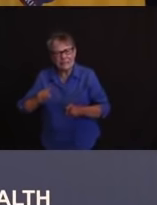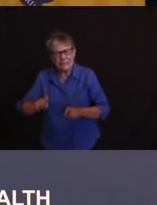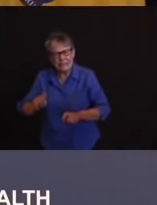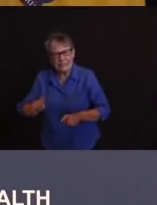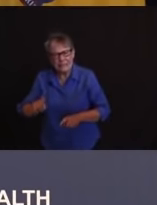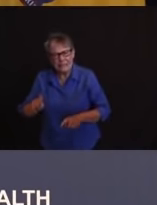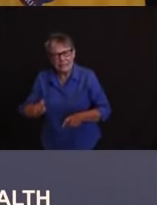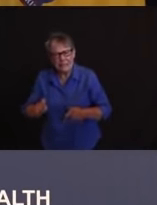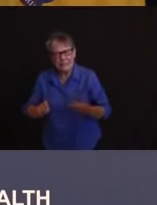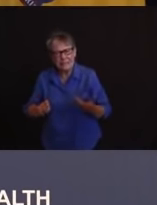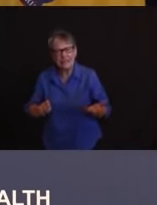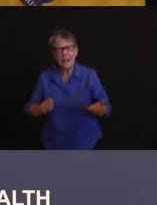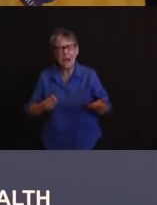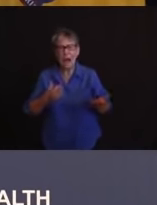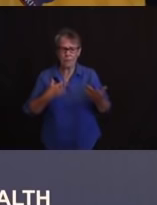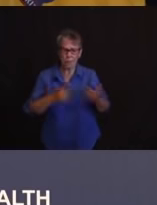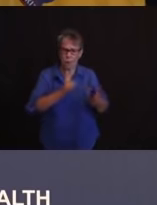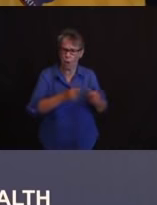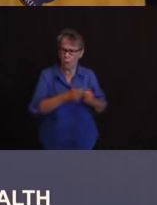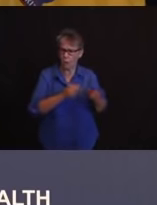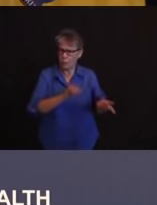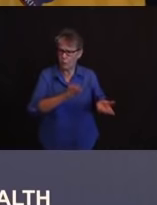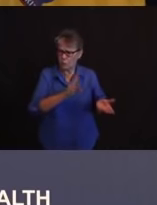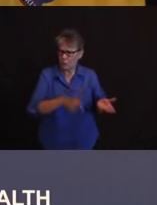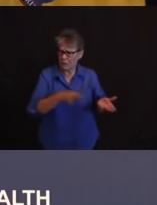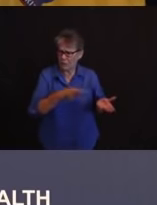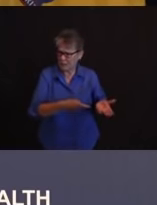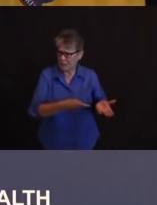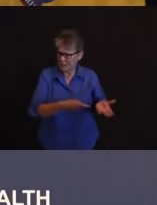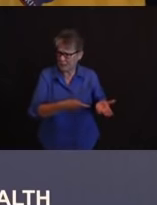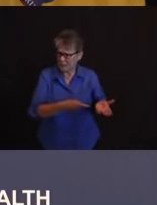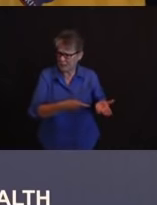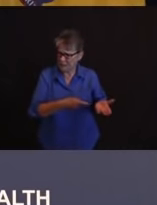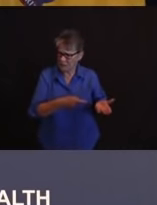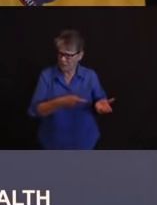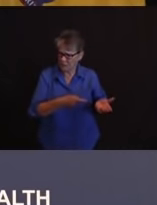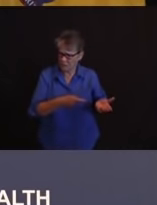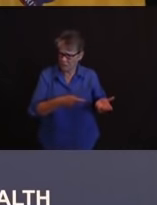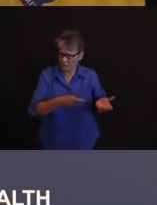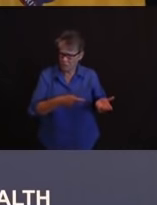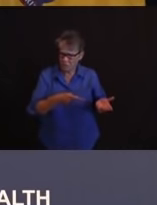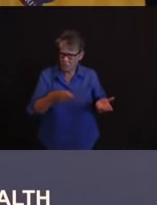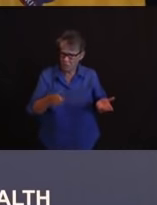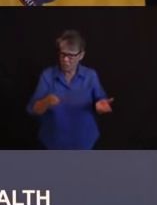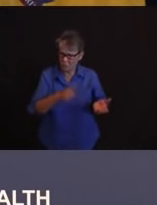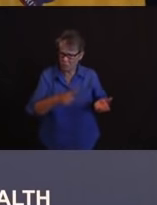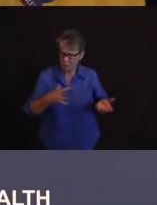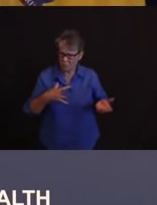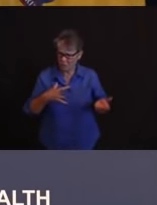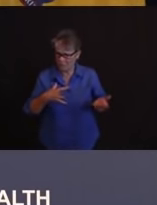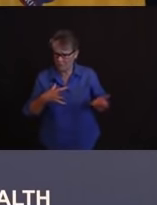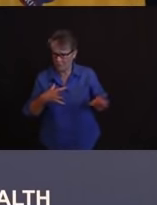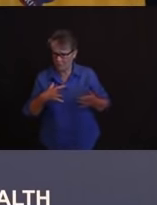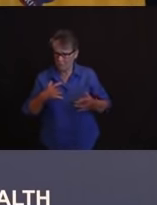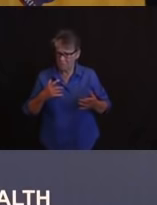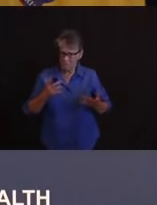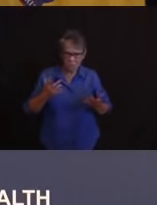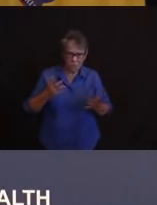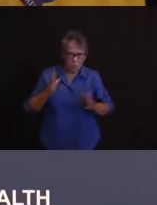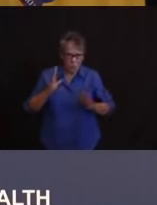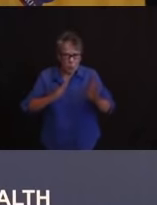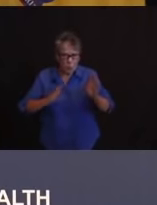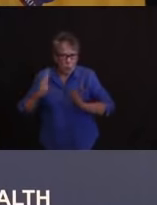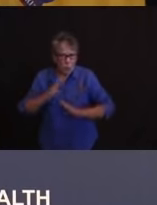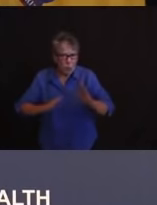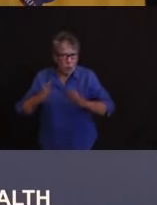But based on your question, are you nervous and or concerned about this whole situation and how